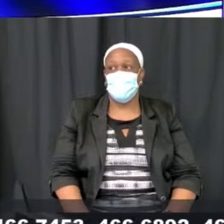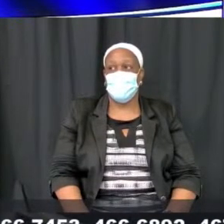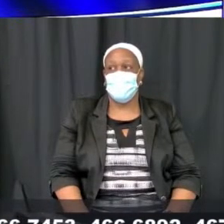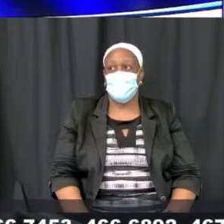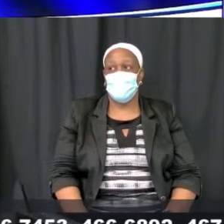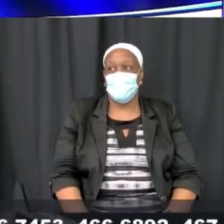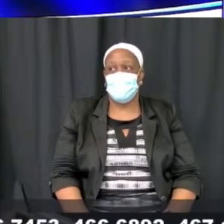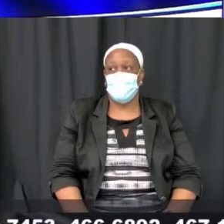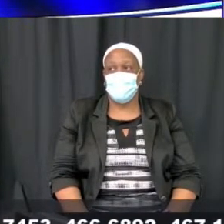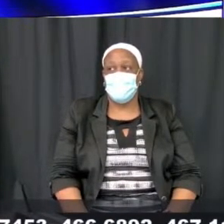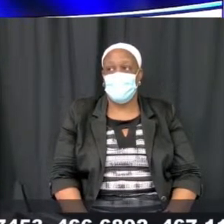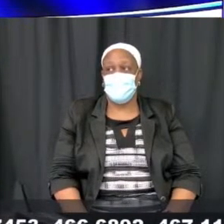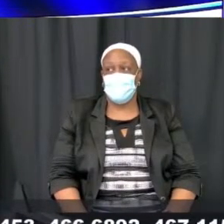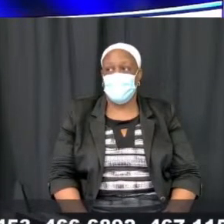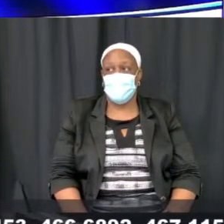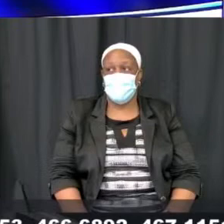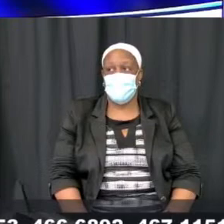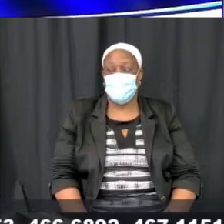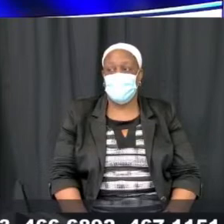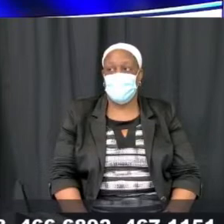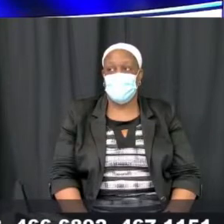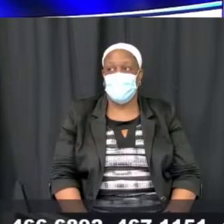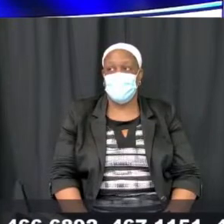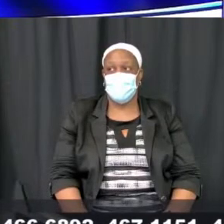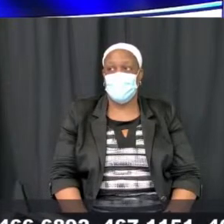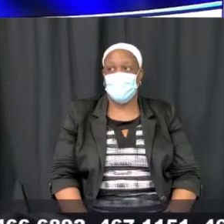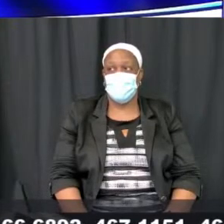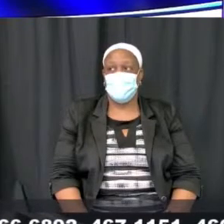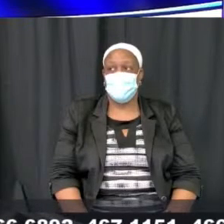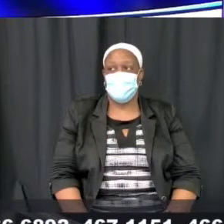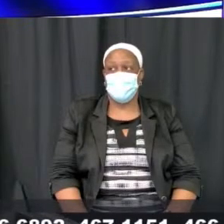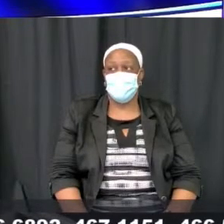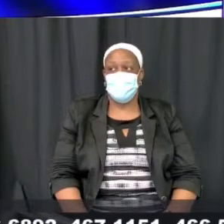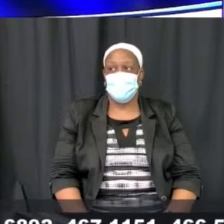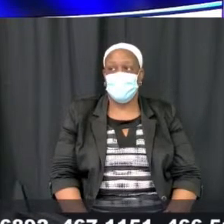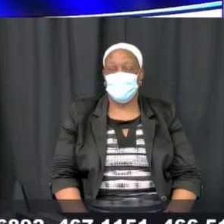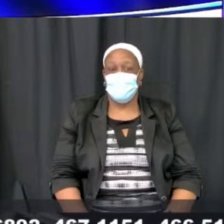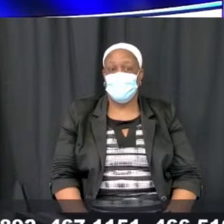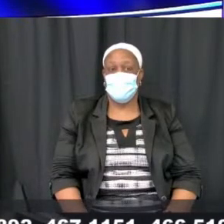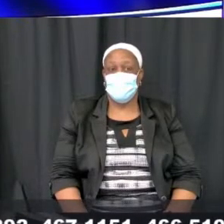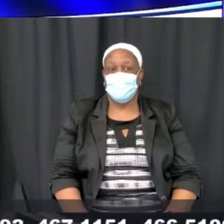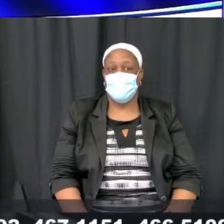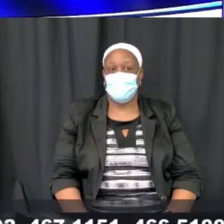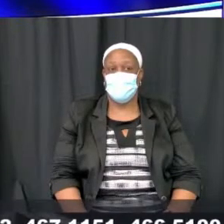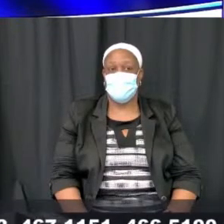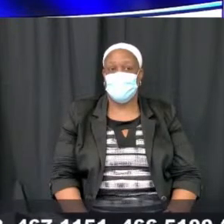say in terms of that piece of information? Any update on that?